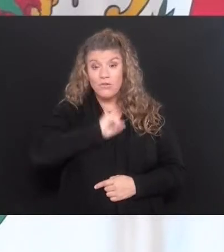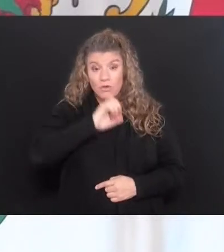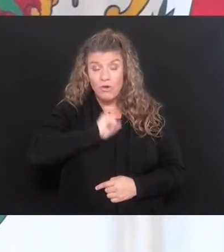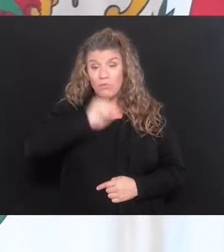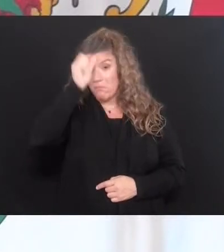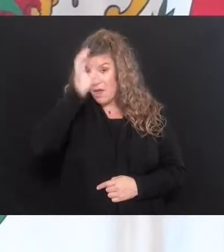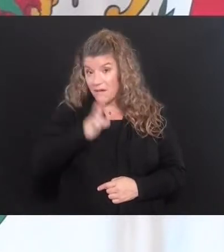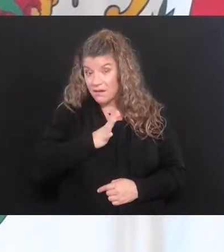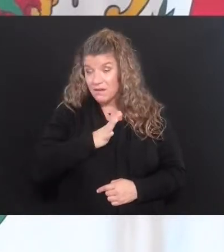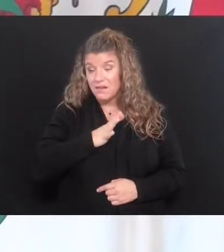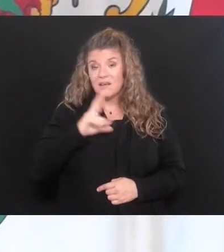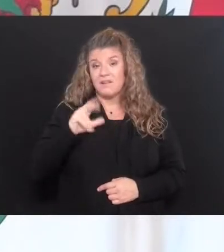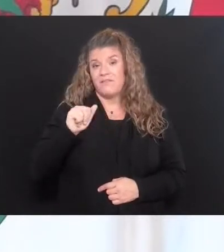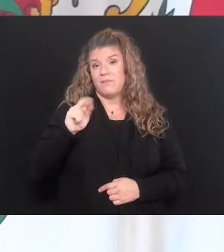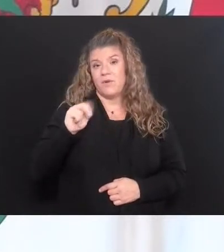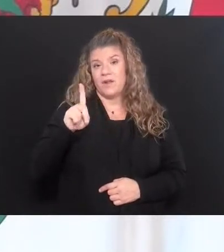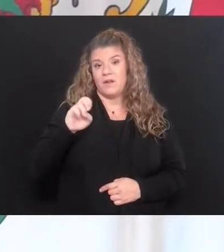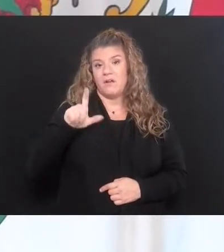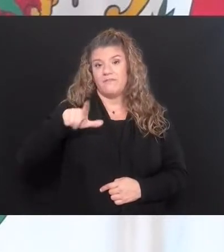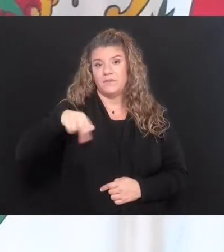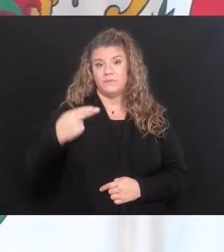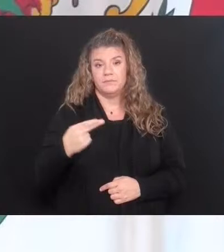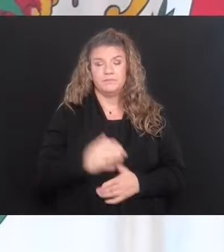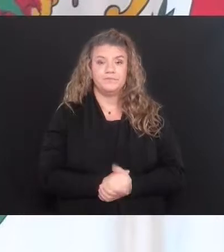male from Randolph County.